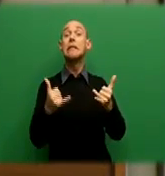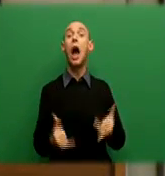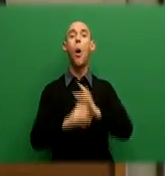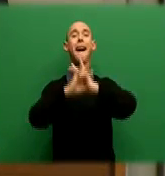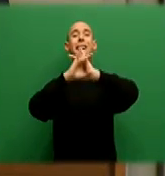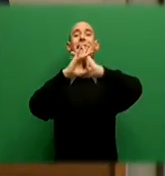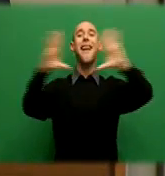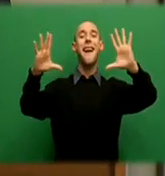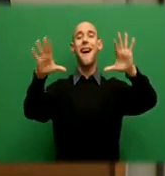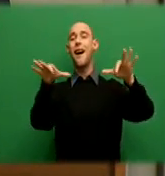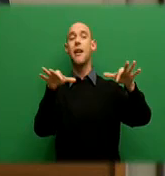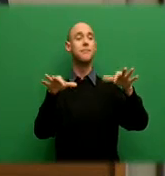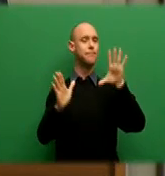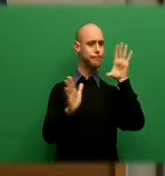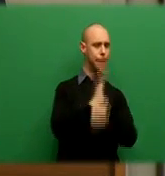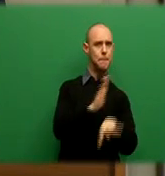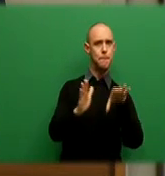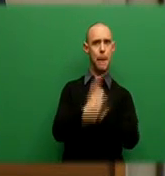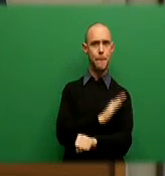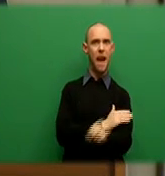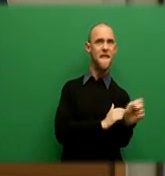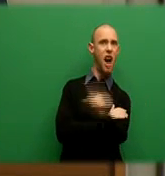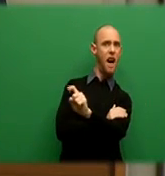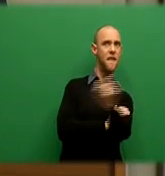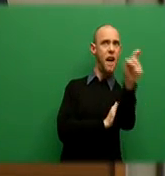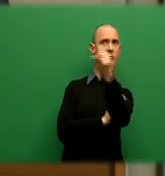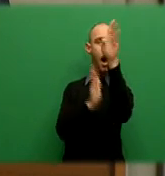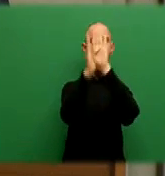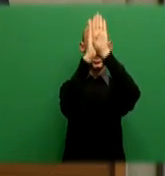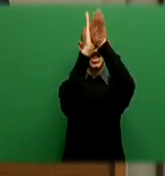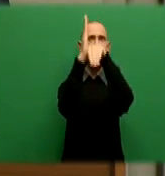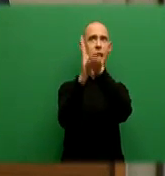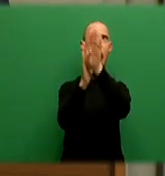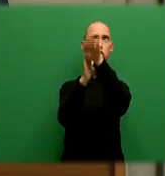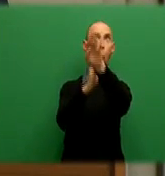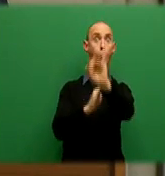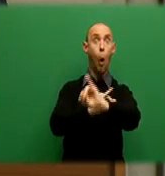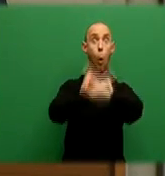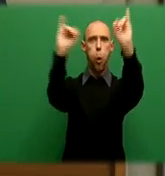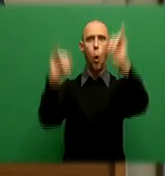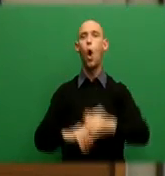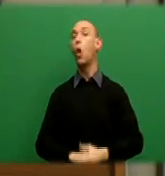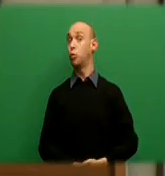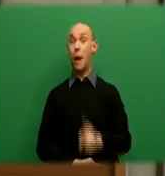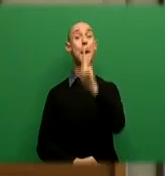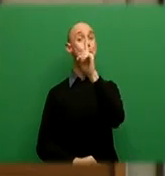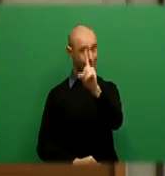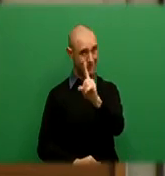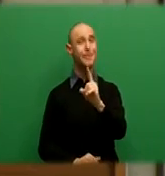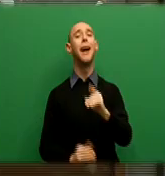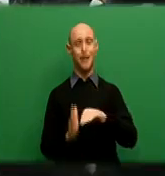a deterioration in longer-term inflation expectations, but they remain at elevated